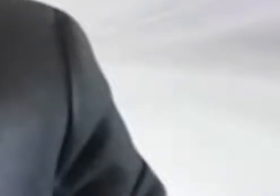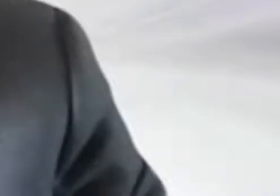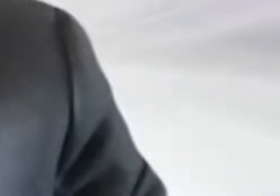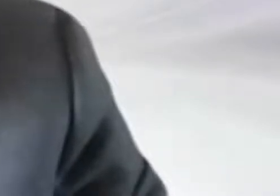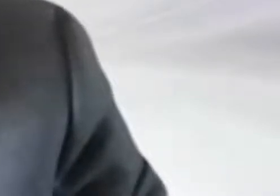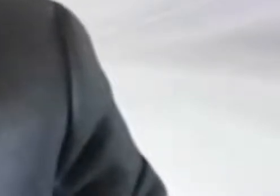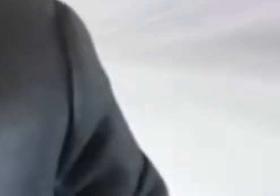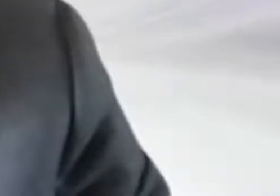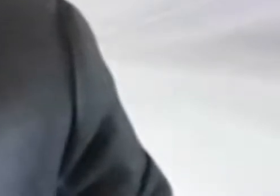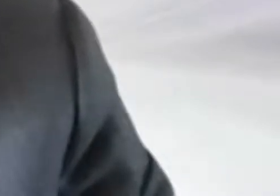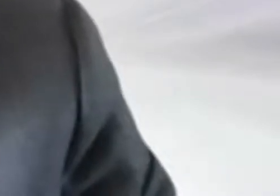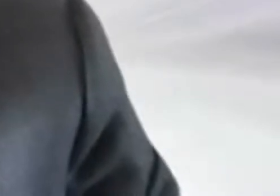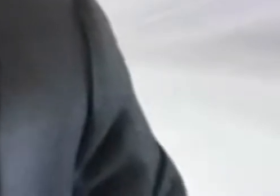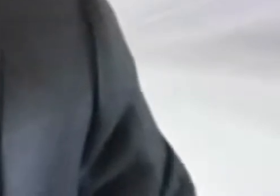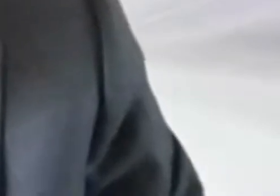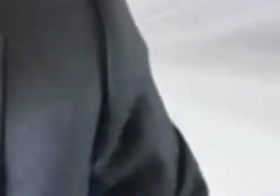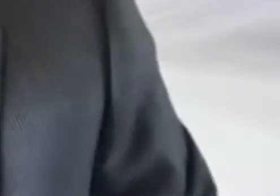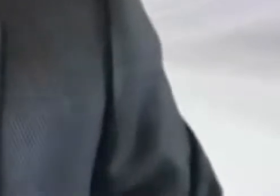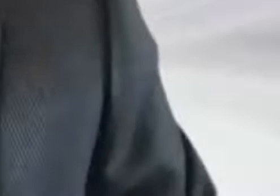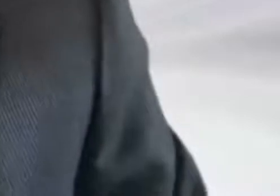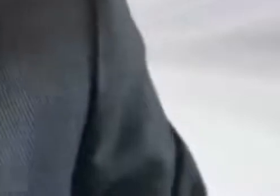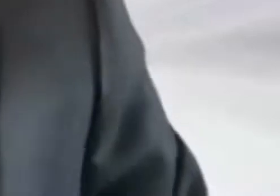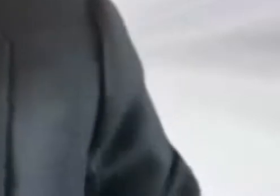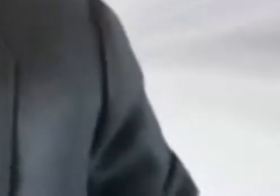Ibrahim. It's a